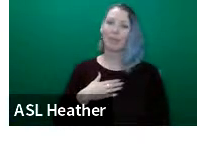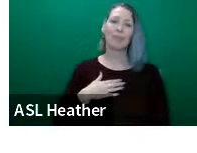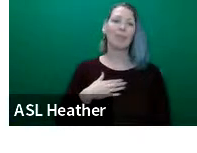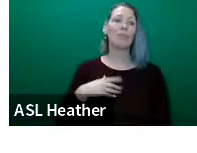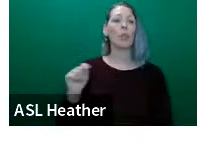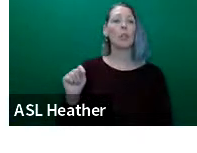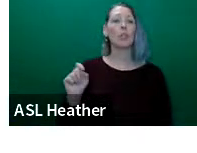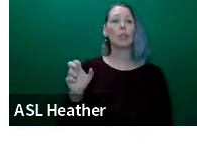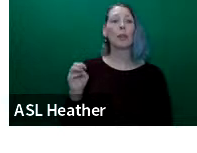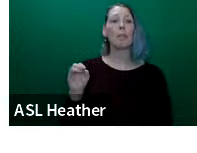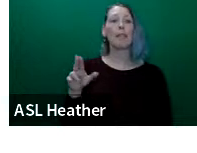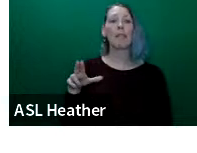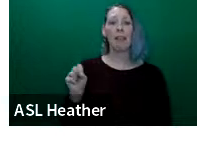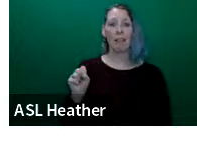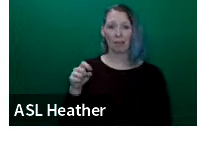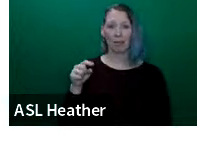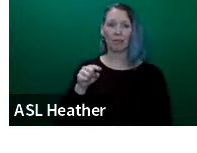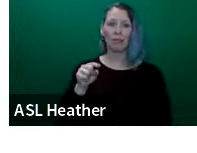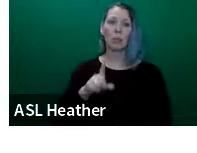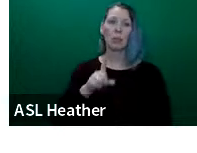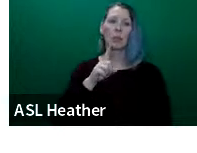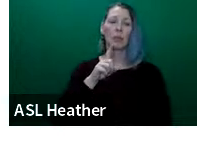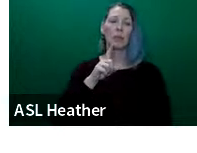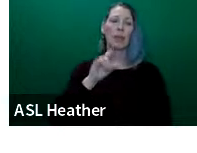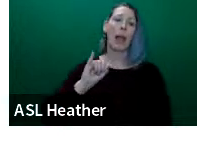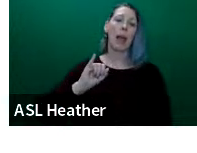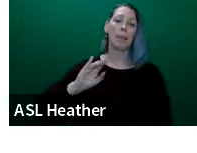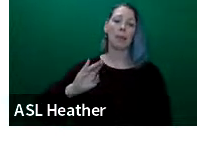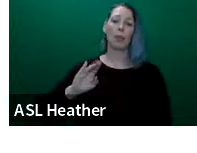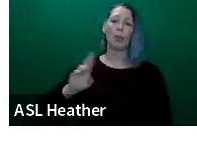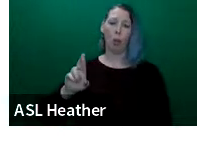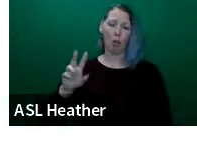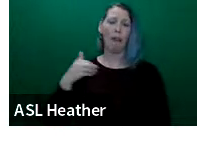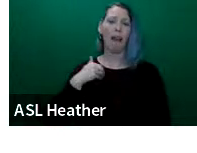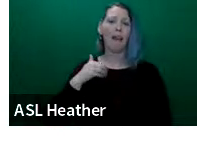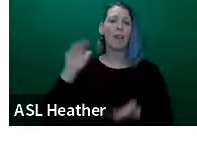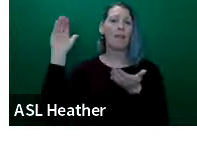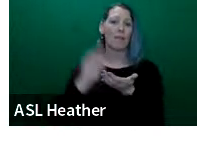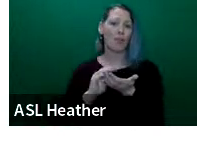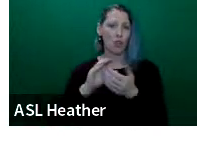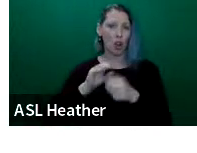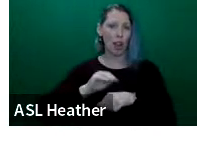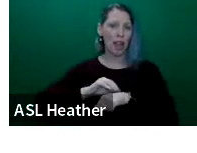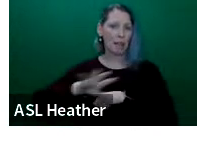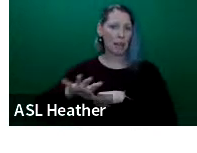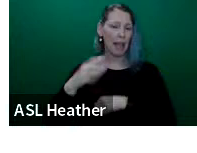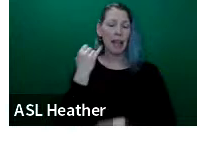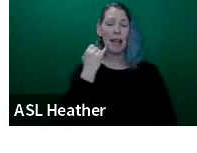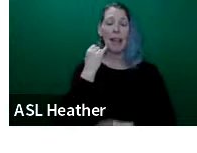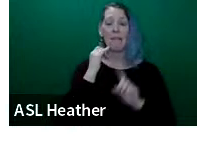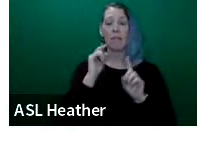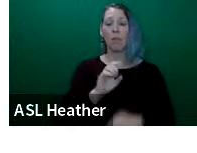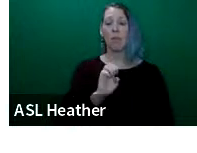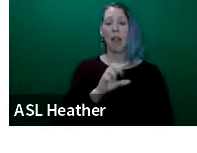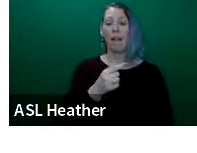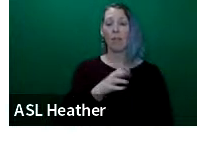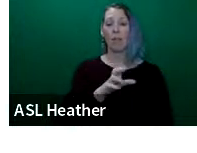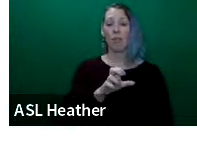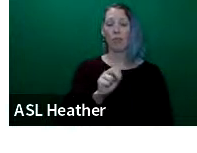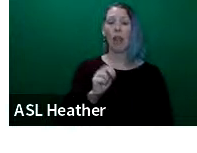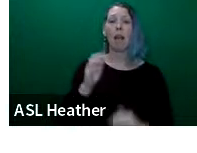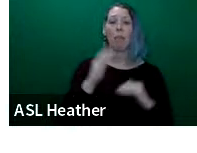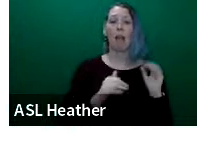The terminus is really, the IBR terminus has fewer potential impacts if you go to Evergreen than connecting further